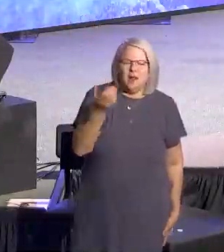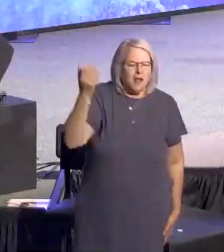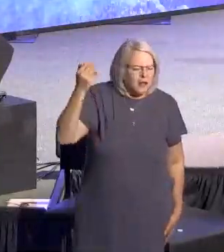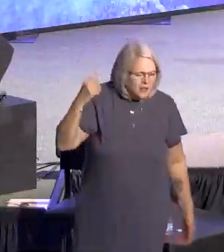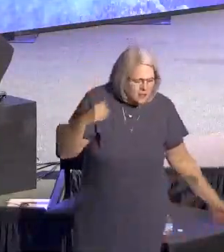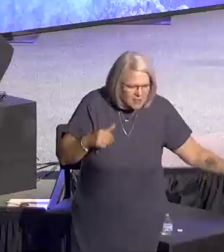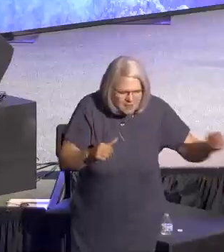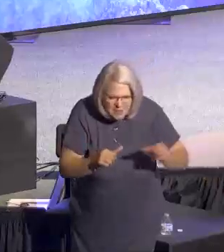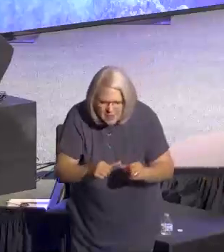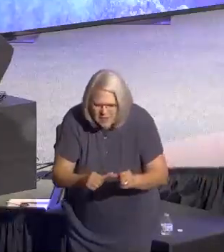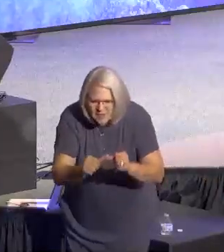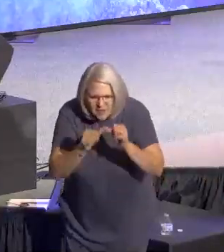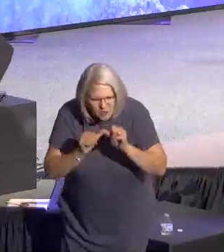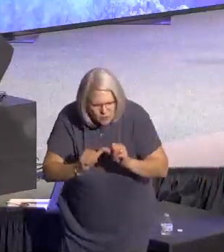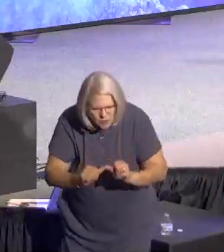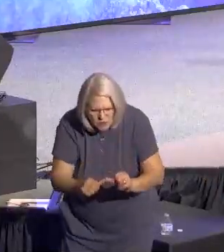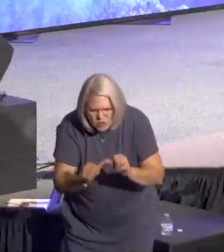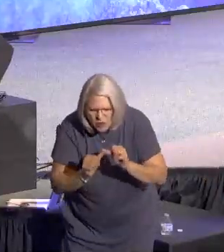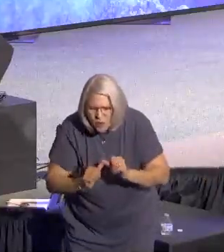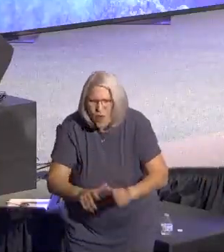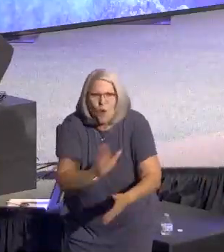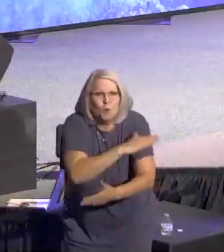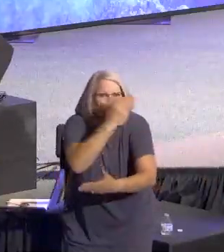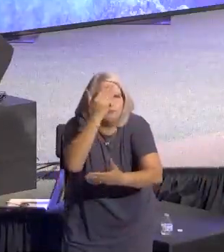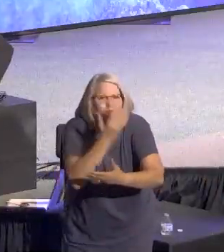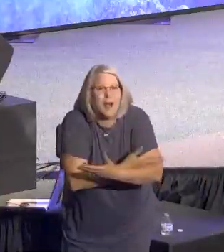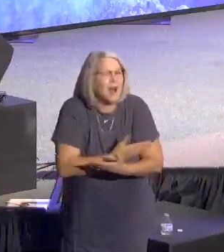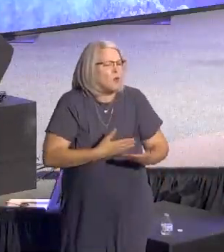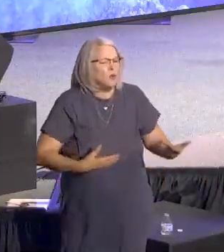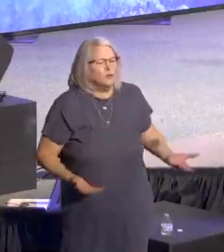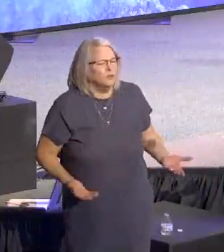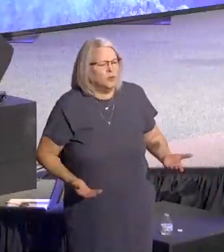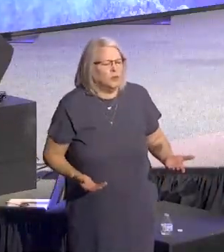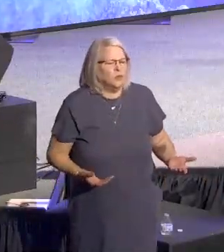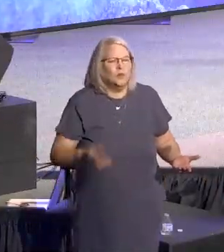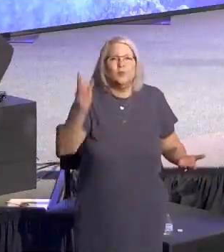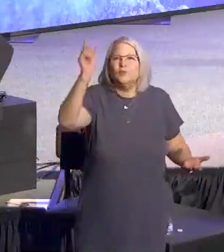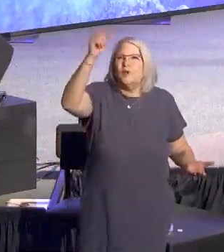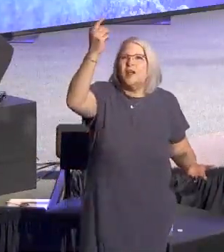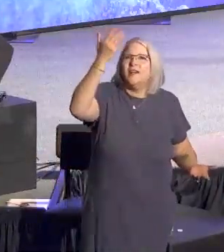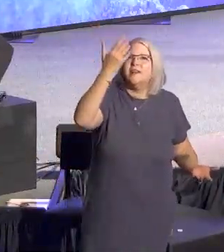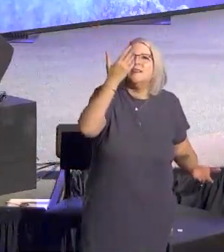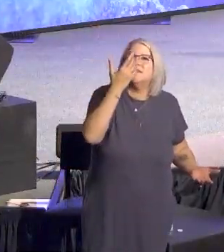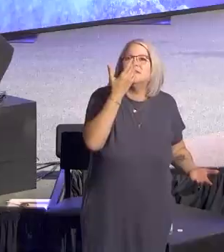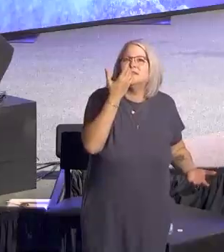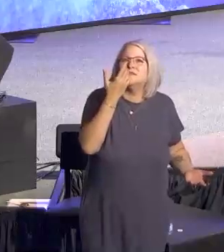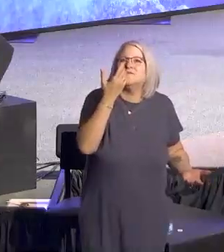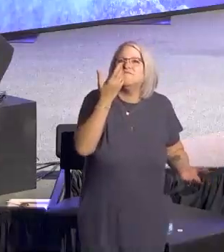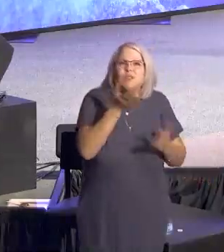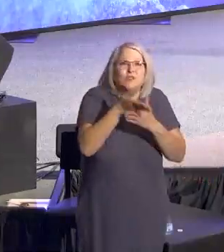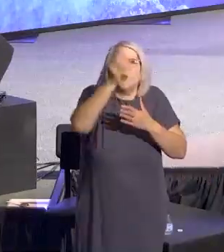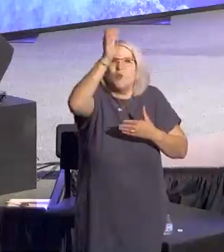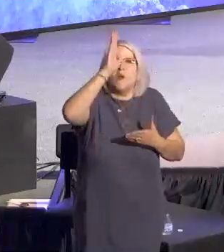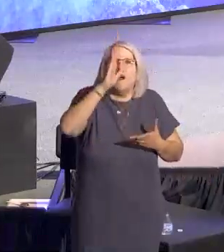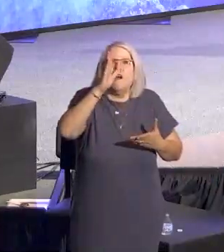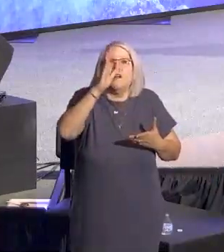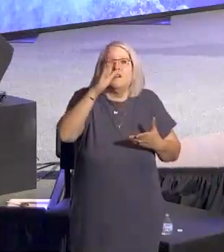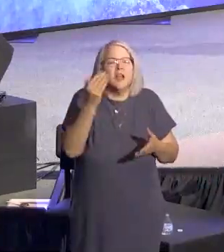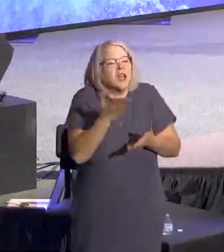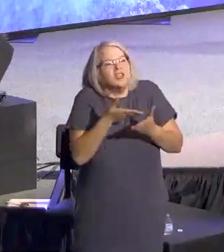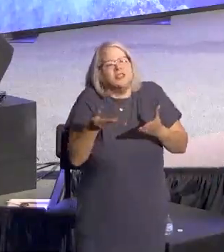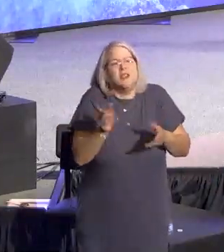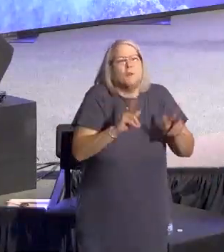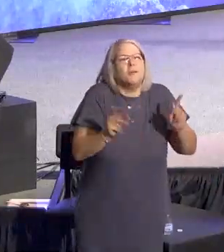relentless, ongoing, powerful grace. The grace of God. You know, some people